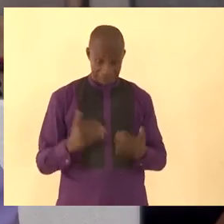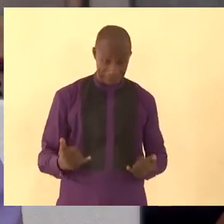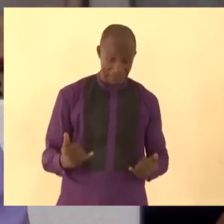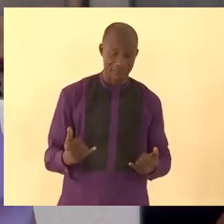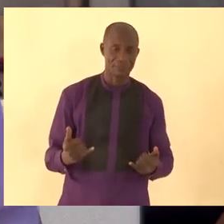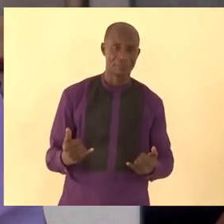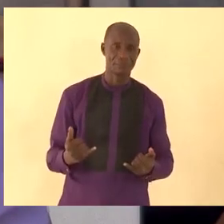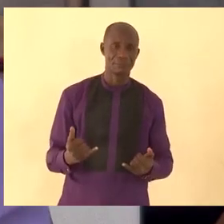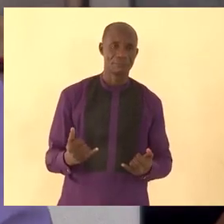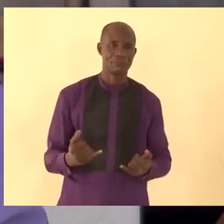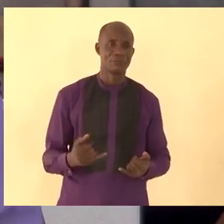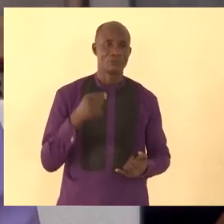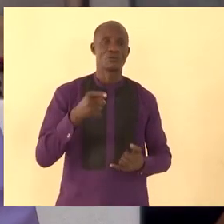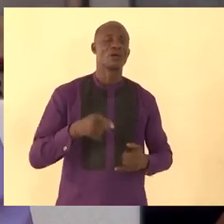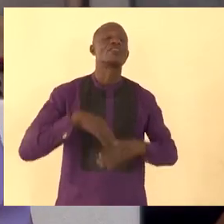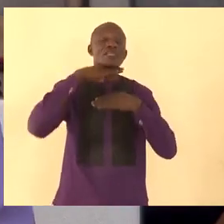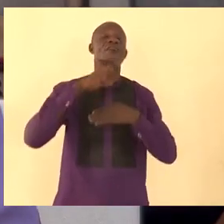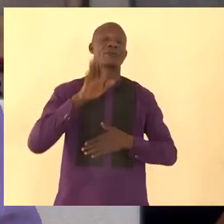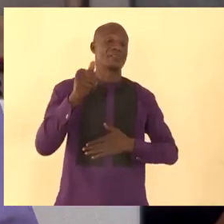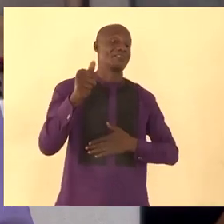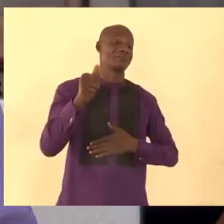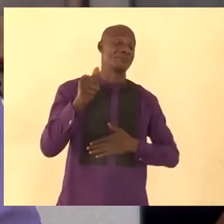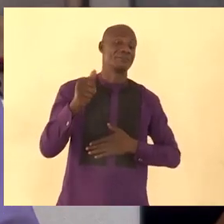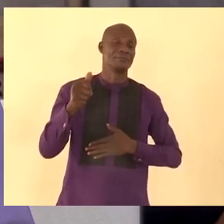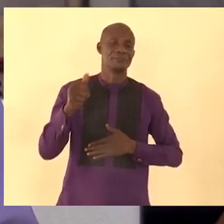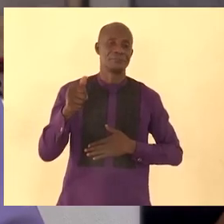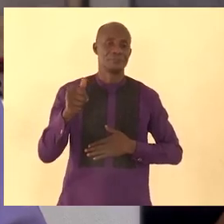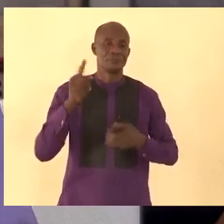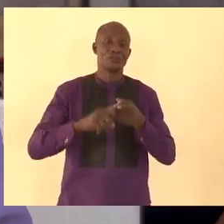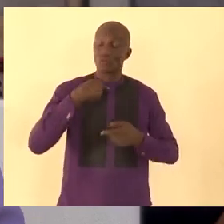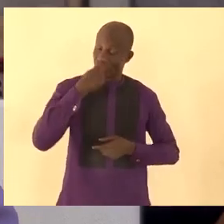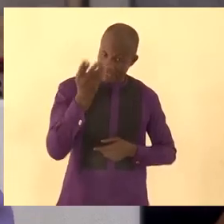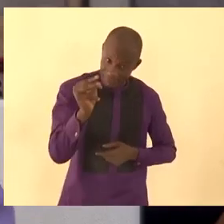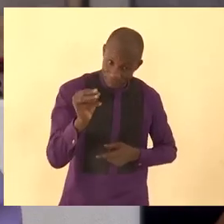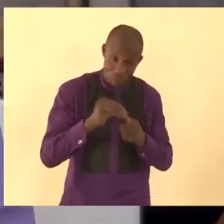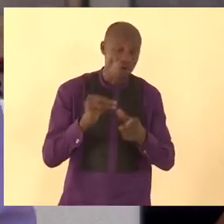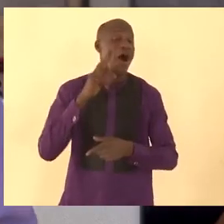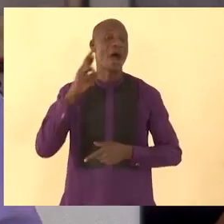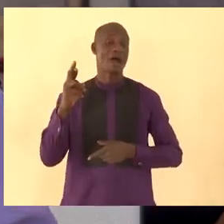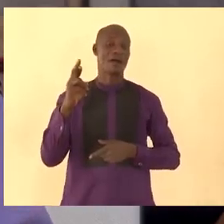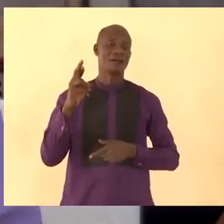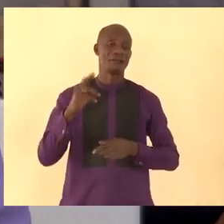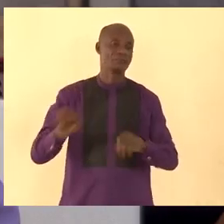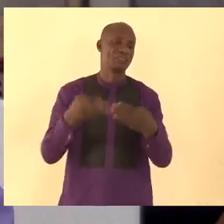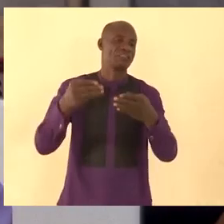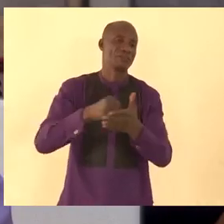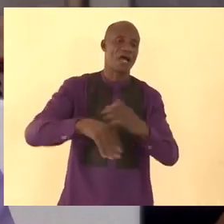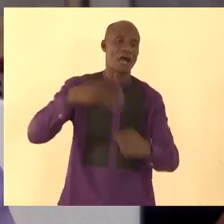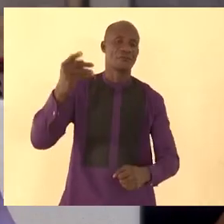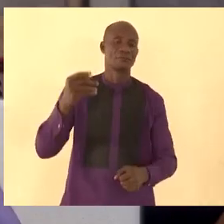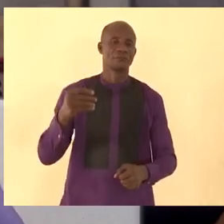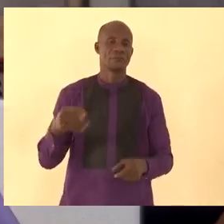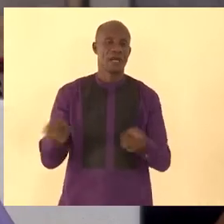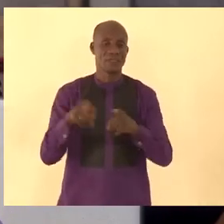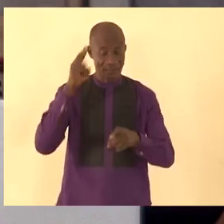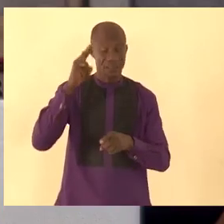Instant gratification. So you are gratifying yourself to tell him or her, to give it out to him or her as